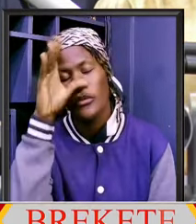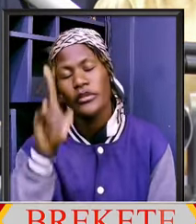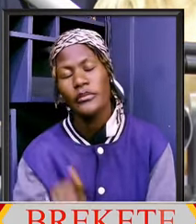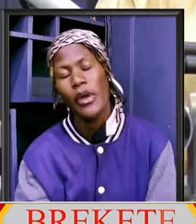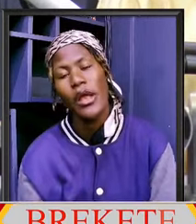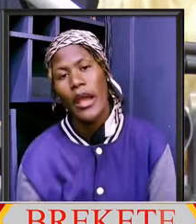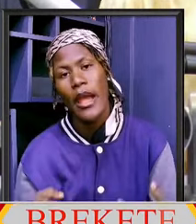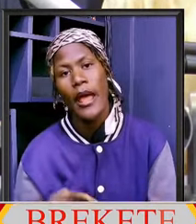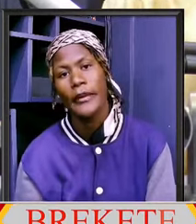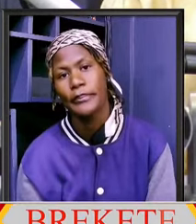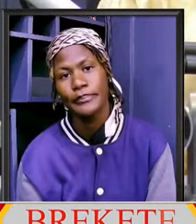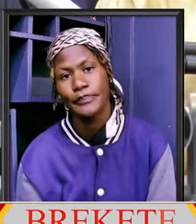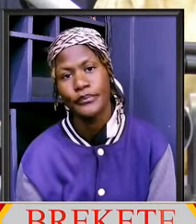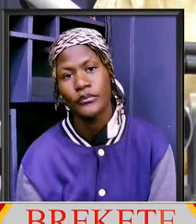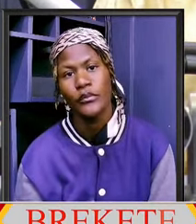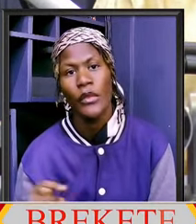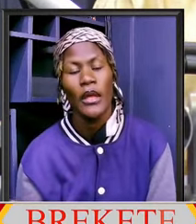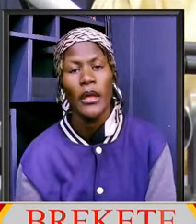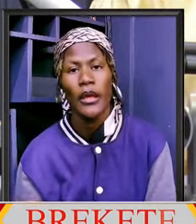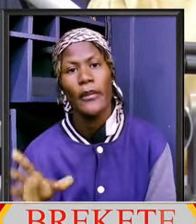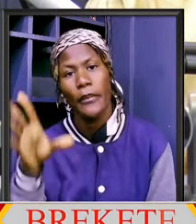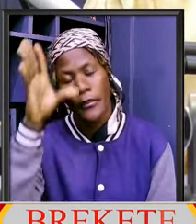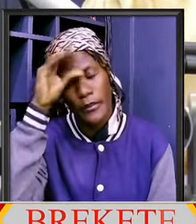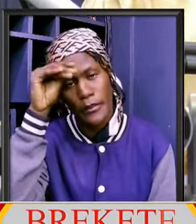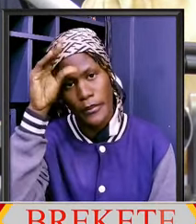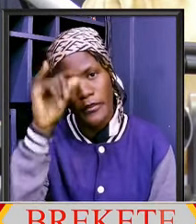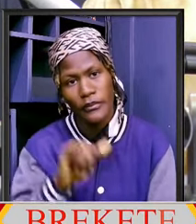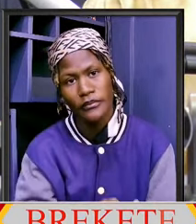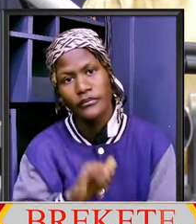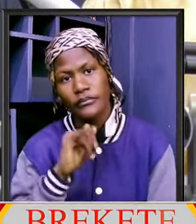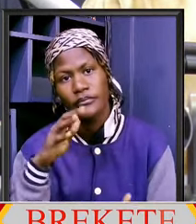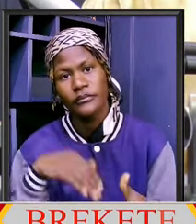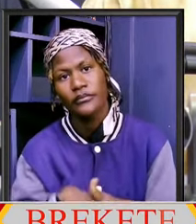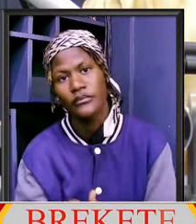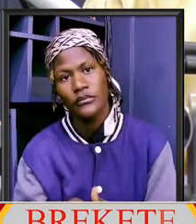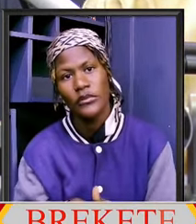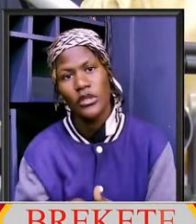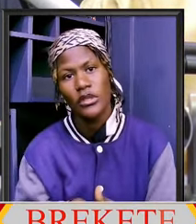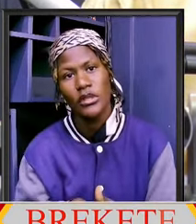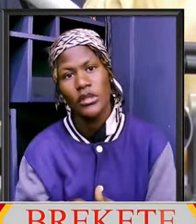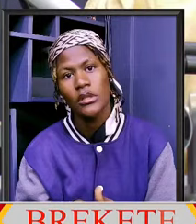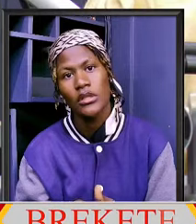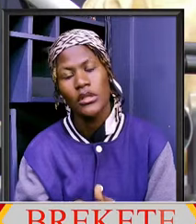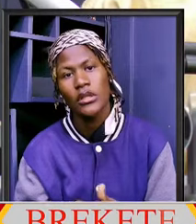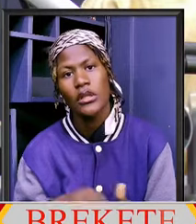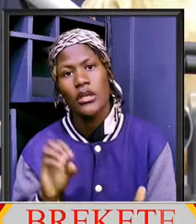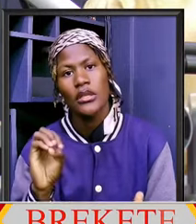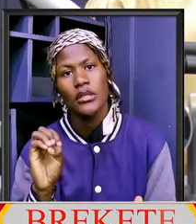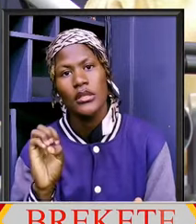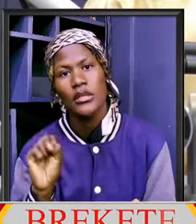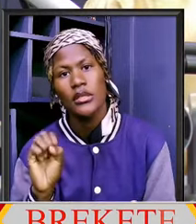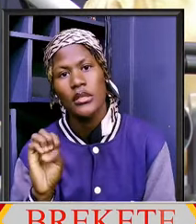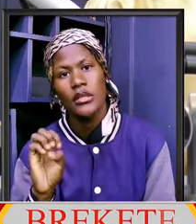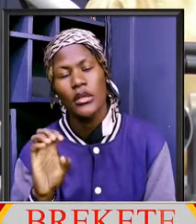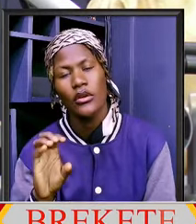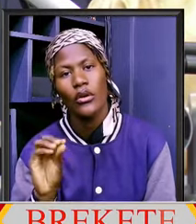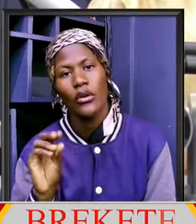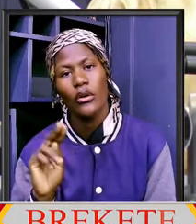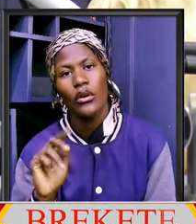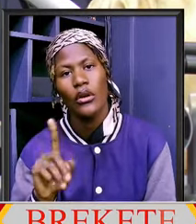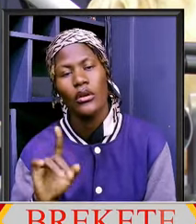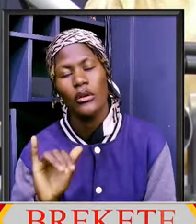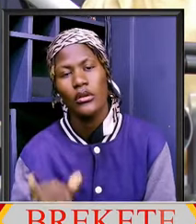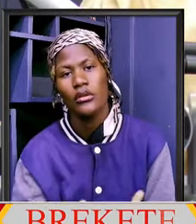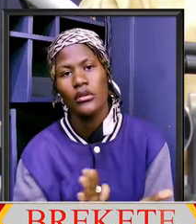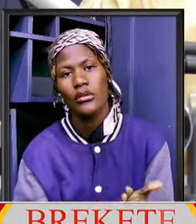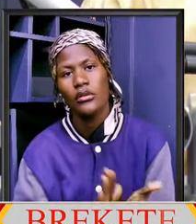die, the boy where they secondary school, that time where they marry you, say that time where your husband